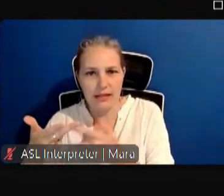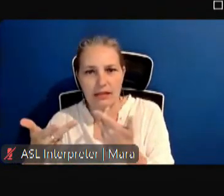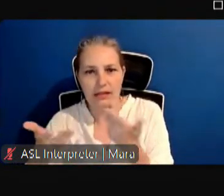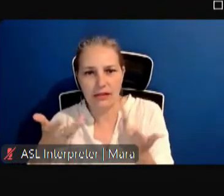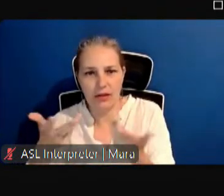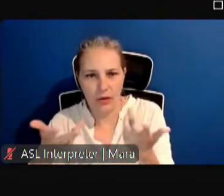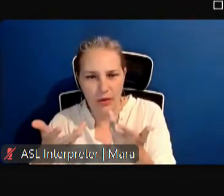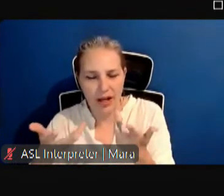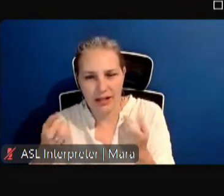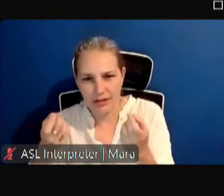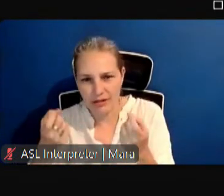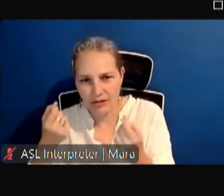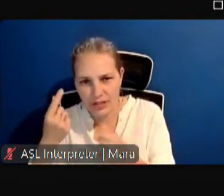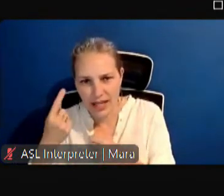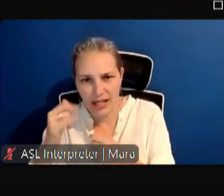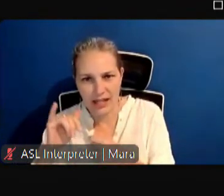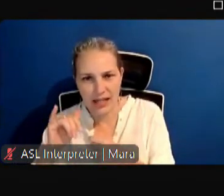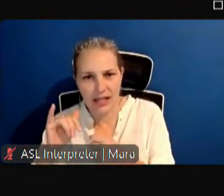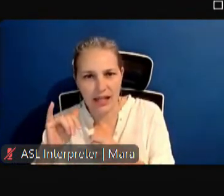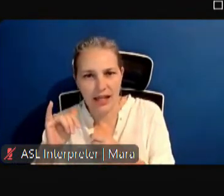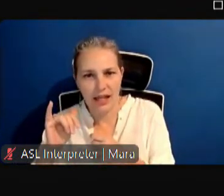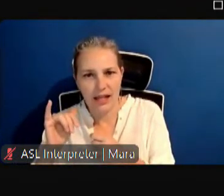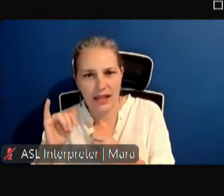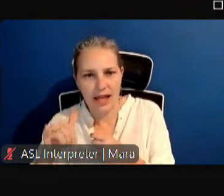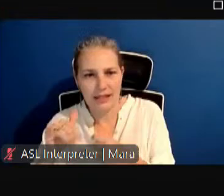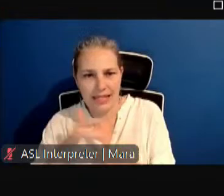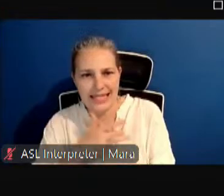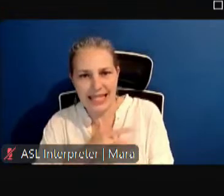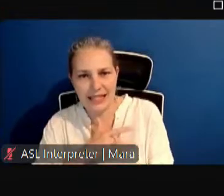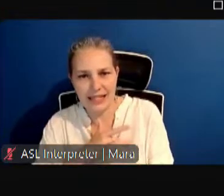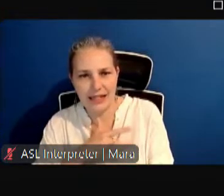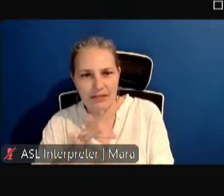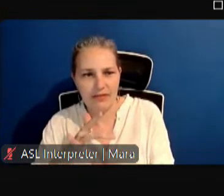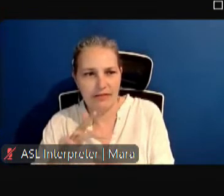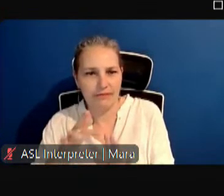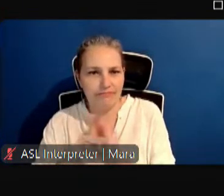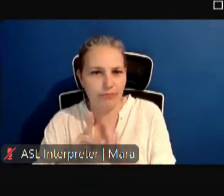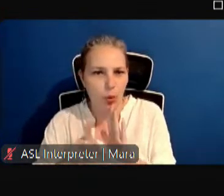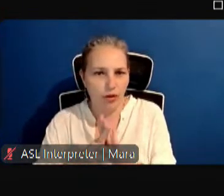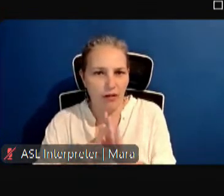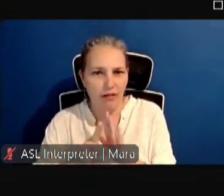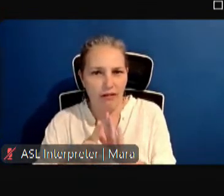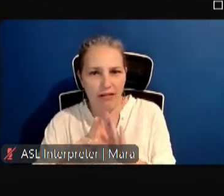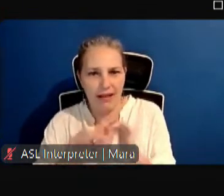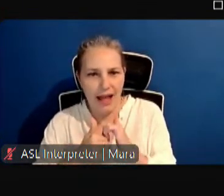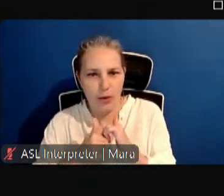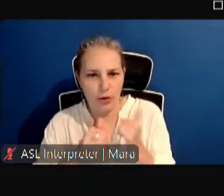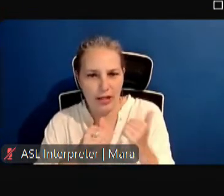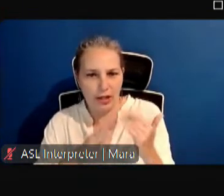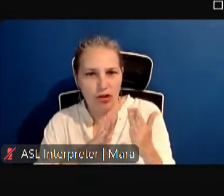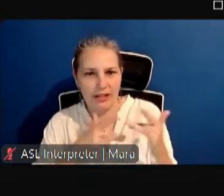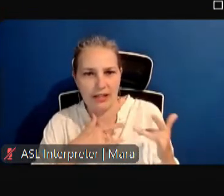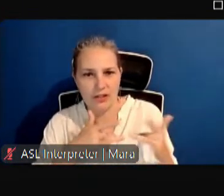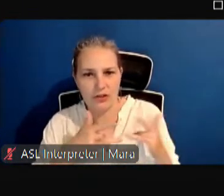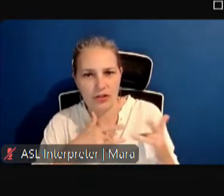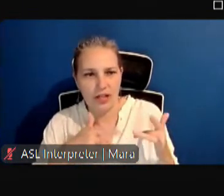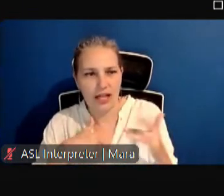this sensitive protocol addresses the concerns in an equitable way. Next slide.